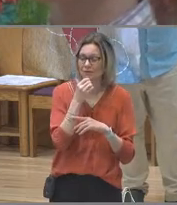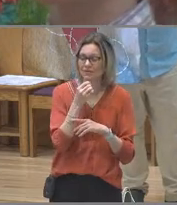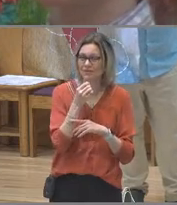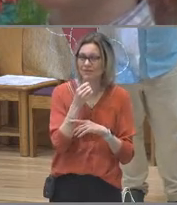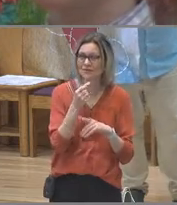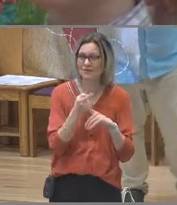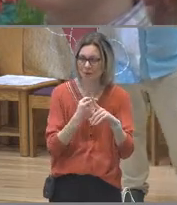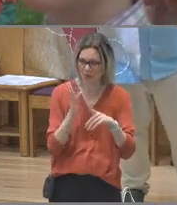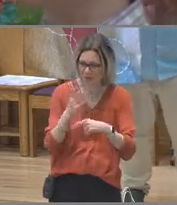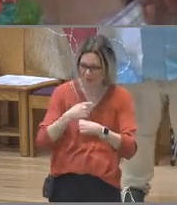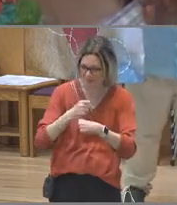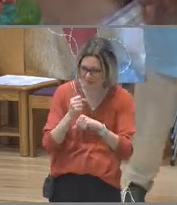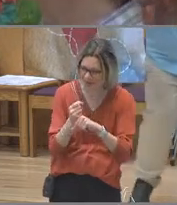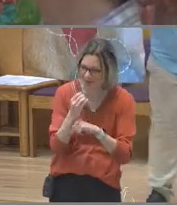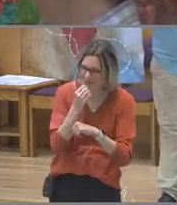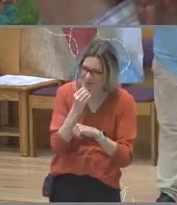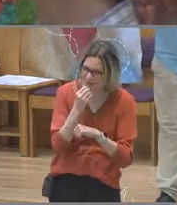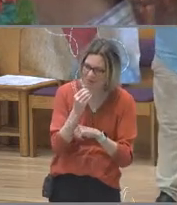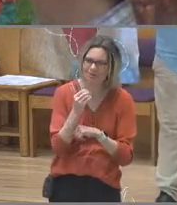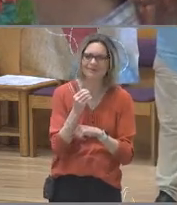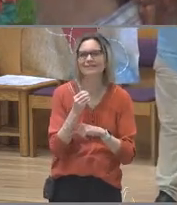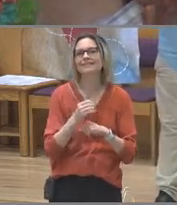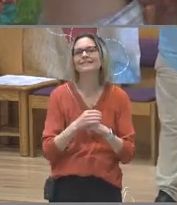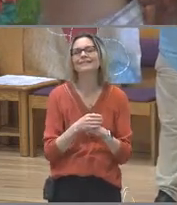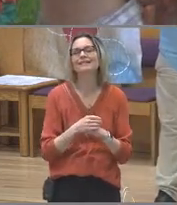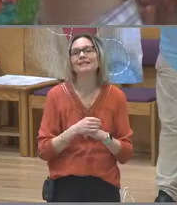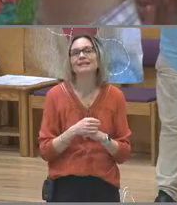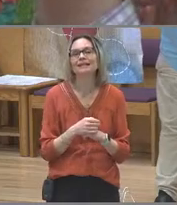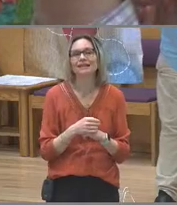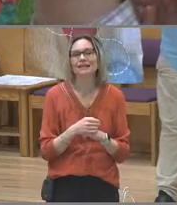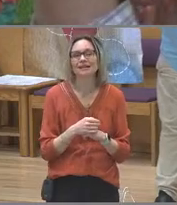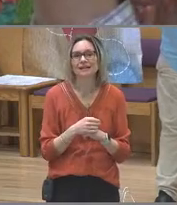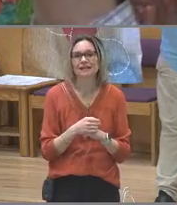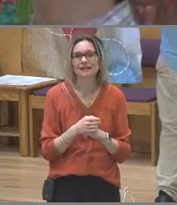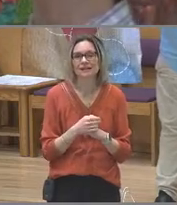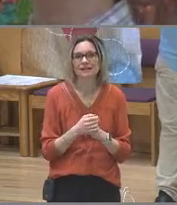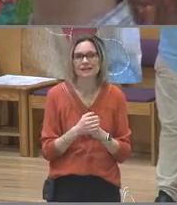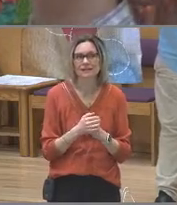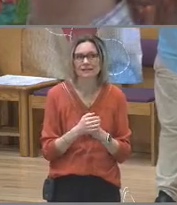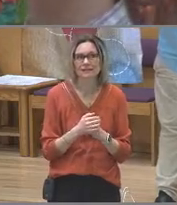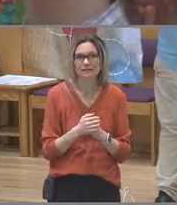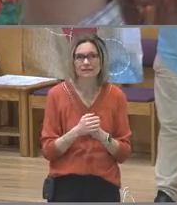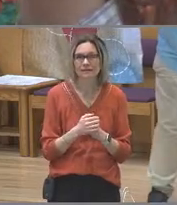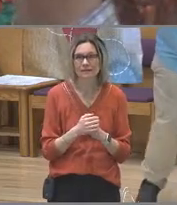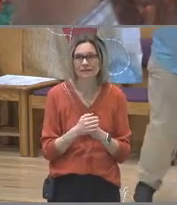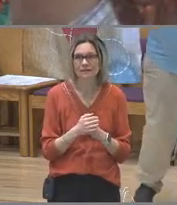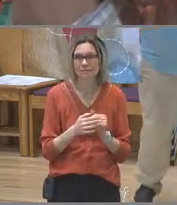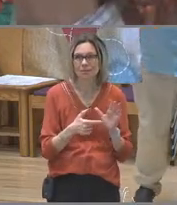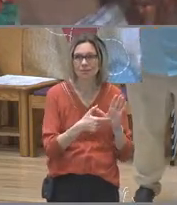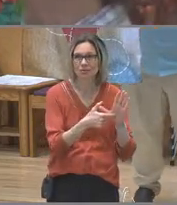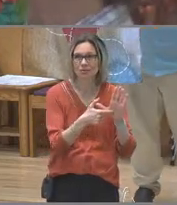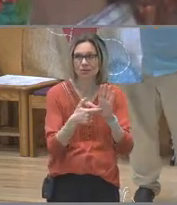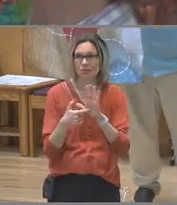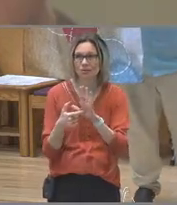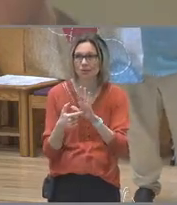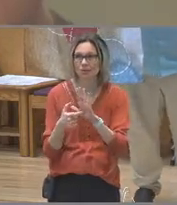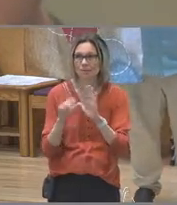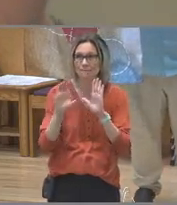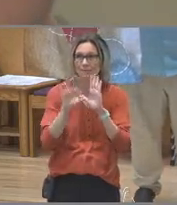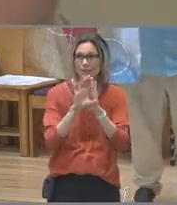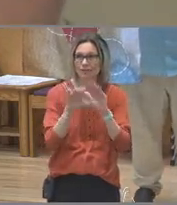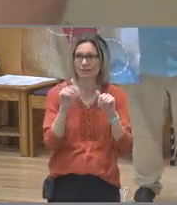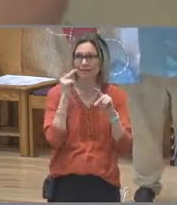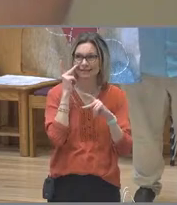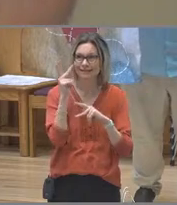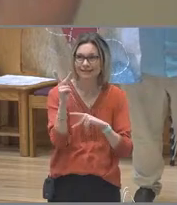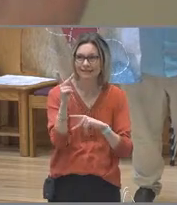That's right, where they make the food for you in the schools. That's right, from the kitchen. That's right. And I'm going to show you this to the cameras. The pictures that you see here,